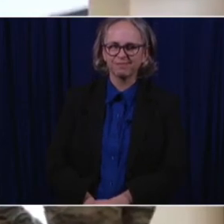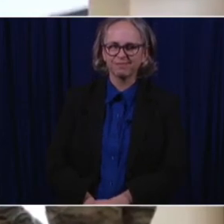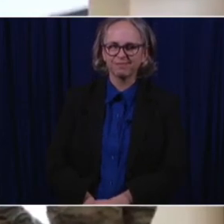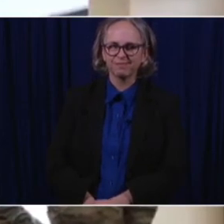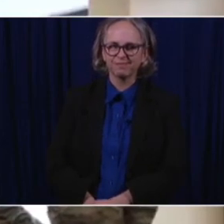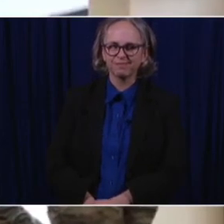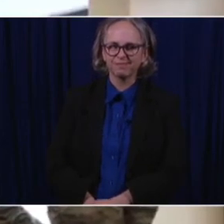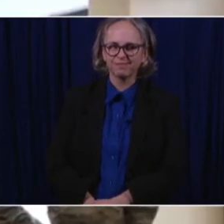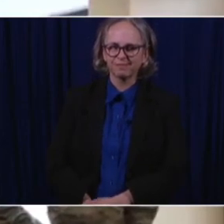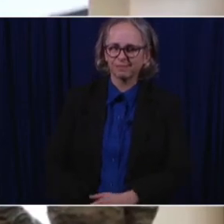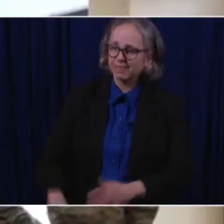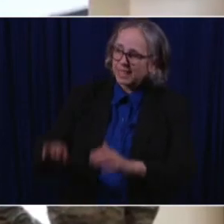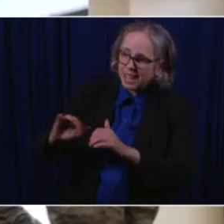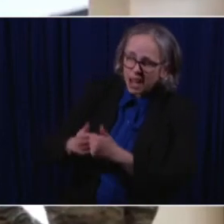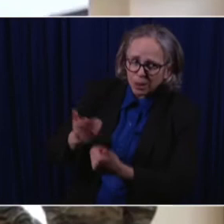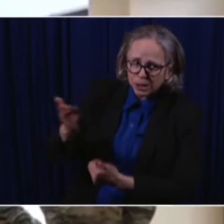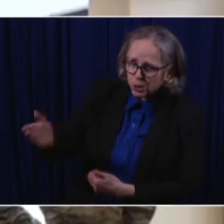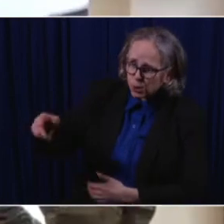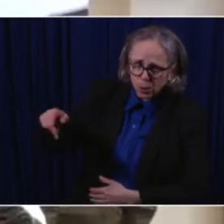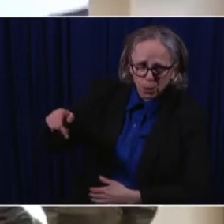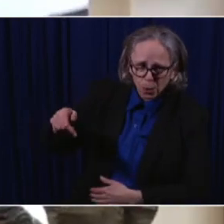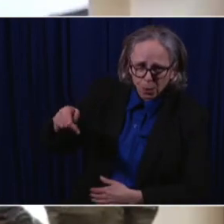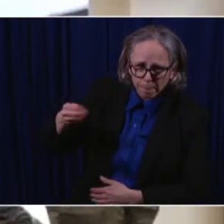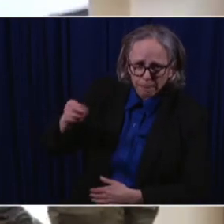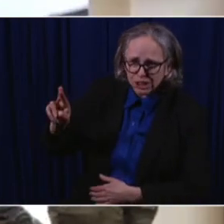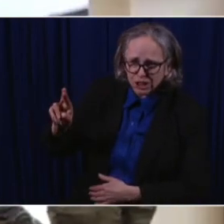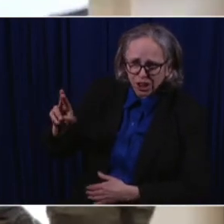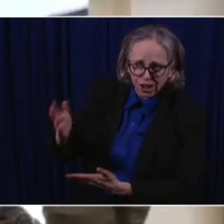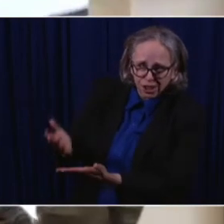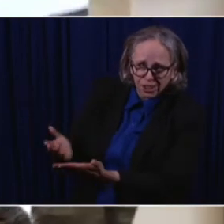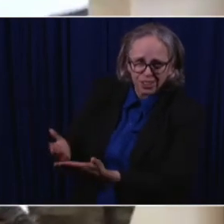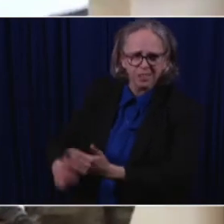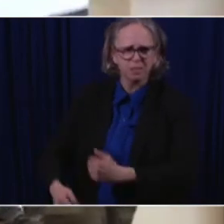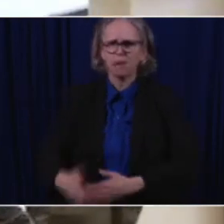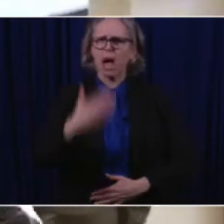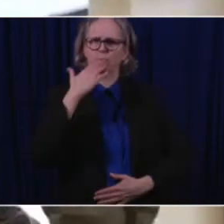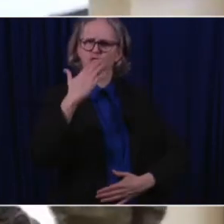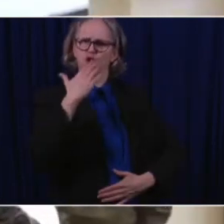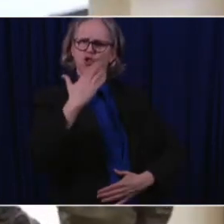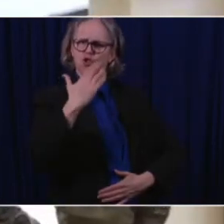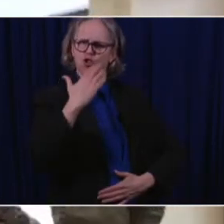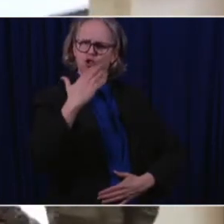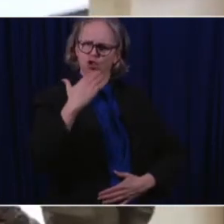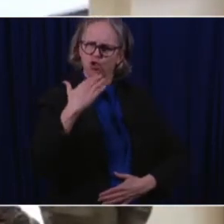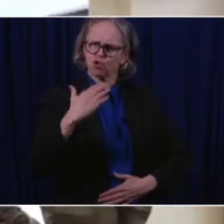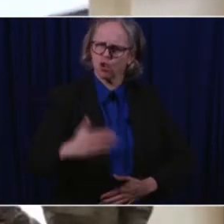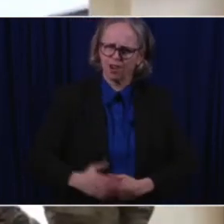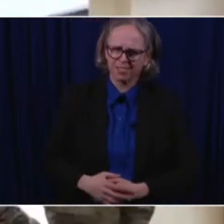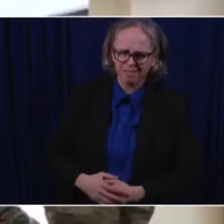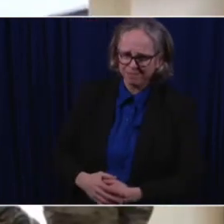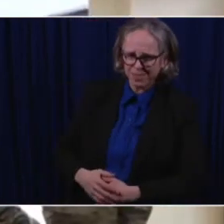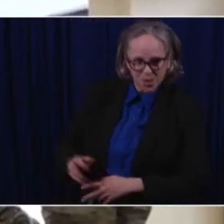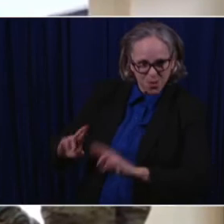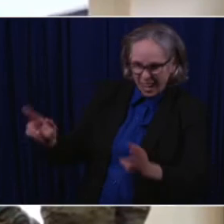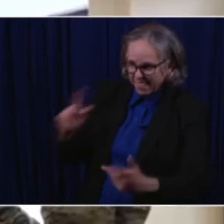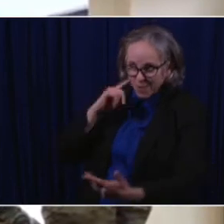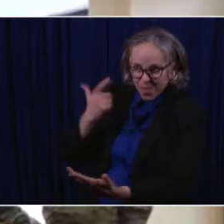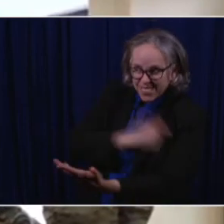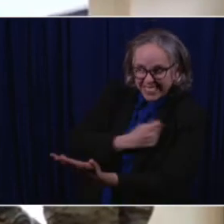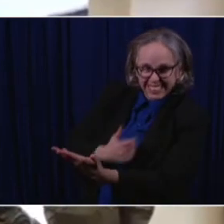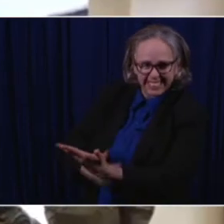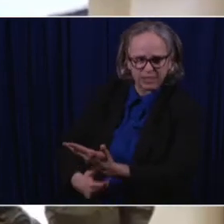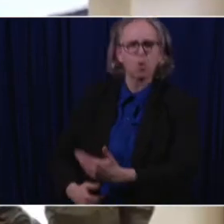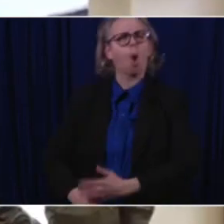Hey, how you doing today, sir? Pretty good, sir. Are you ready to get vaccinated? Yes,